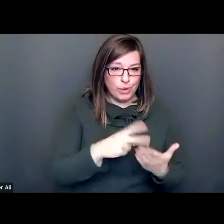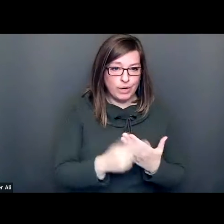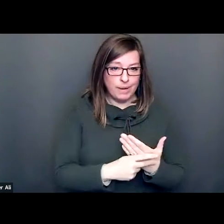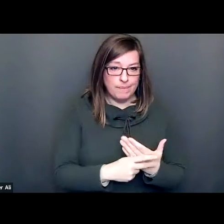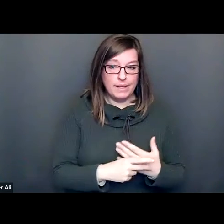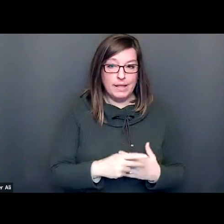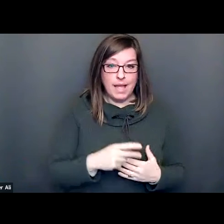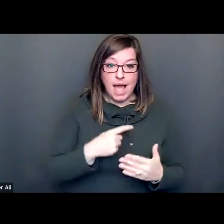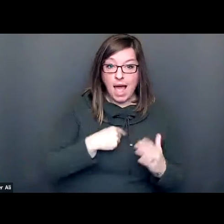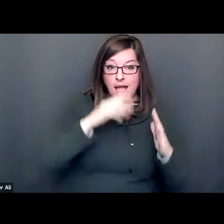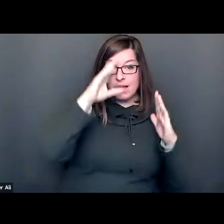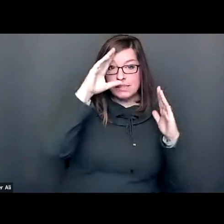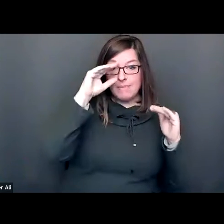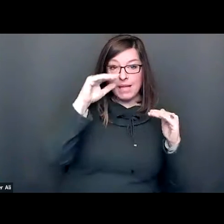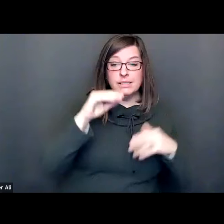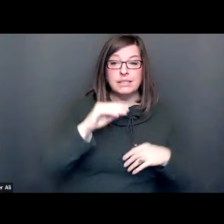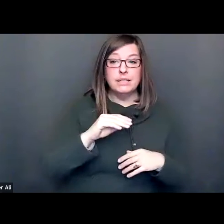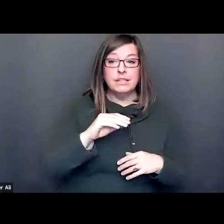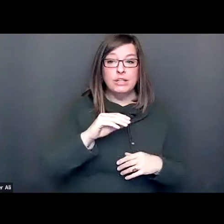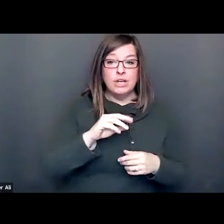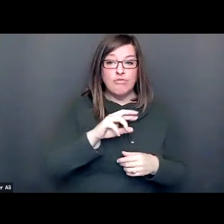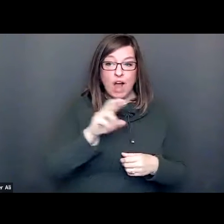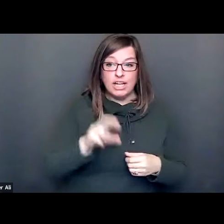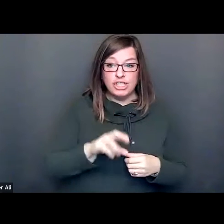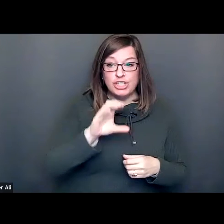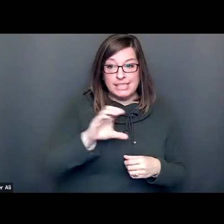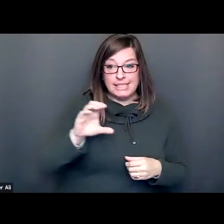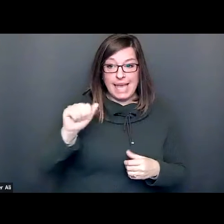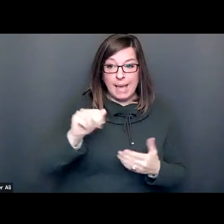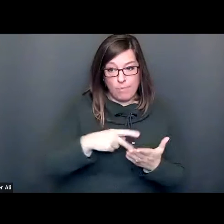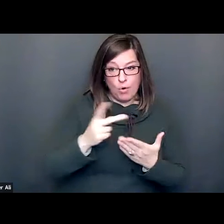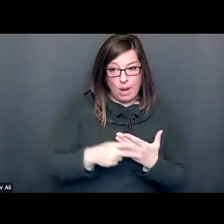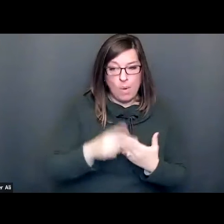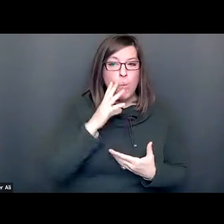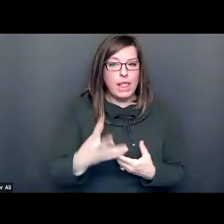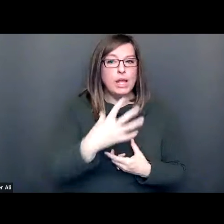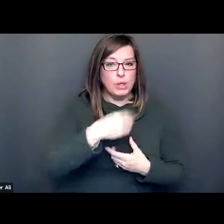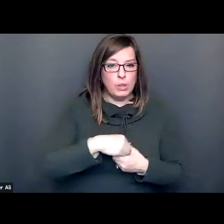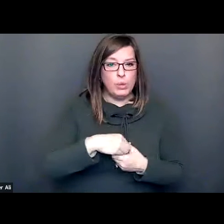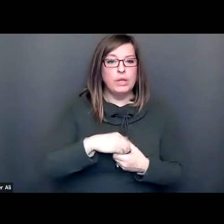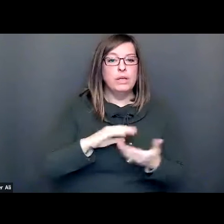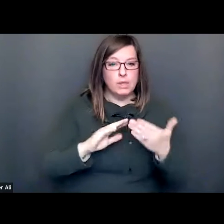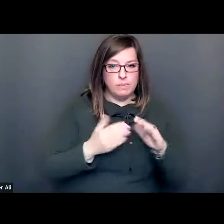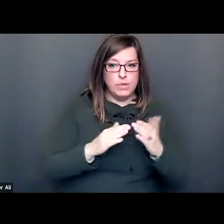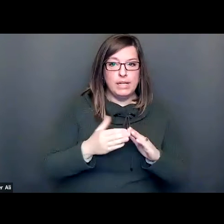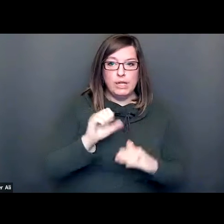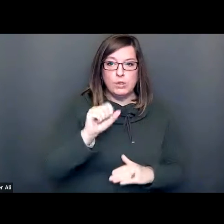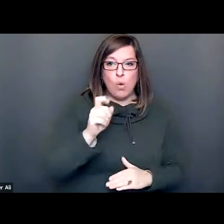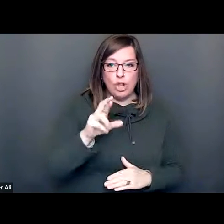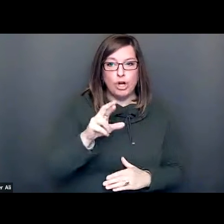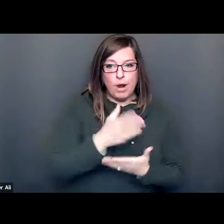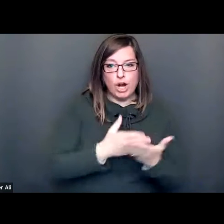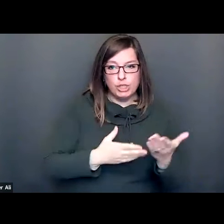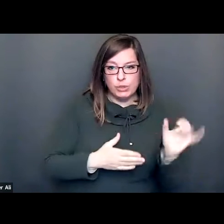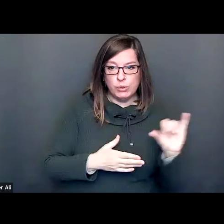that the City of Rochester's CCA program will include a community solar offering, but